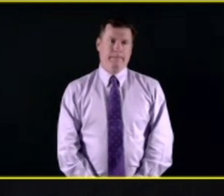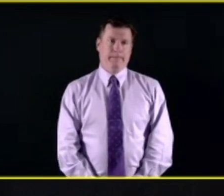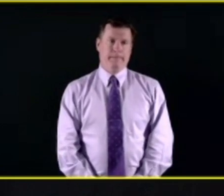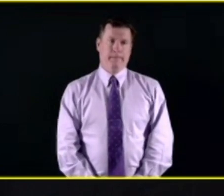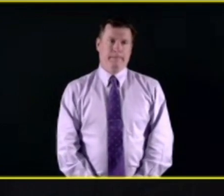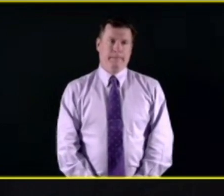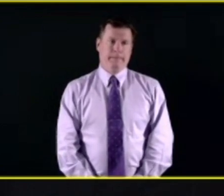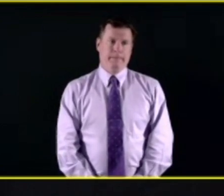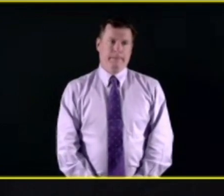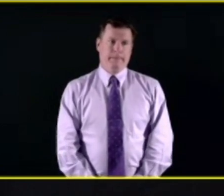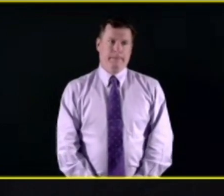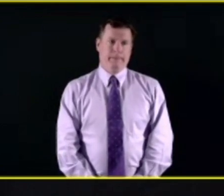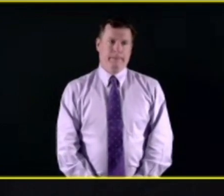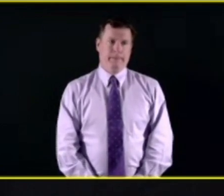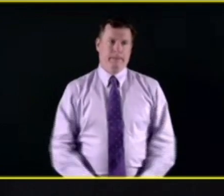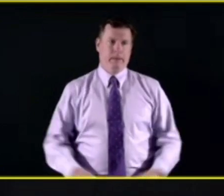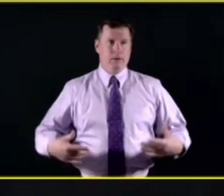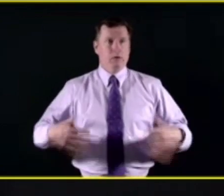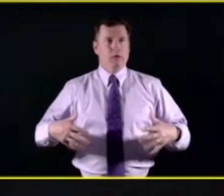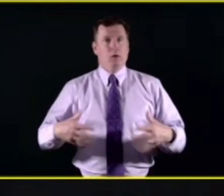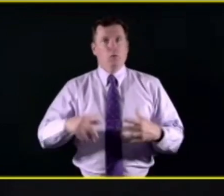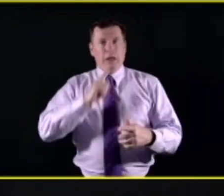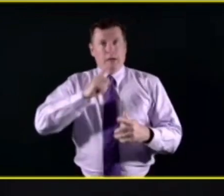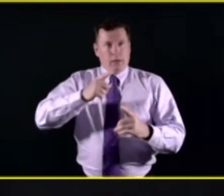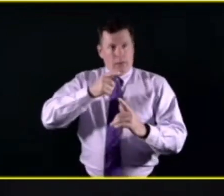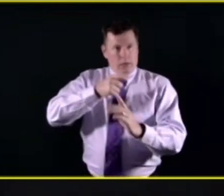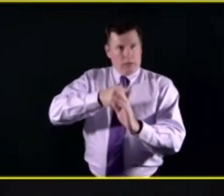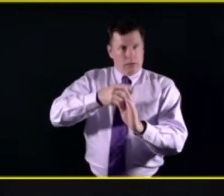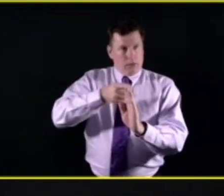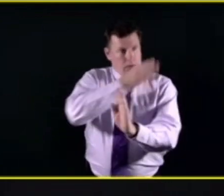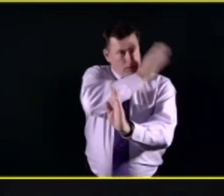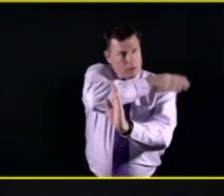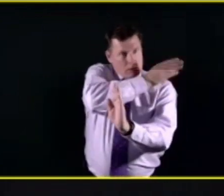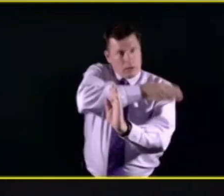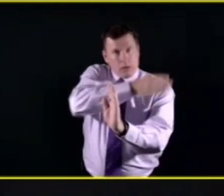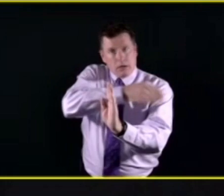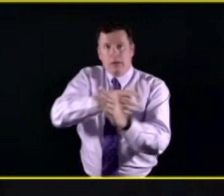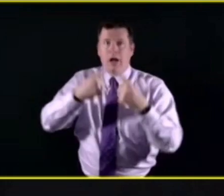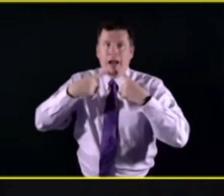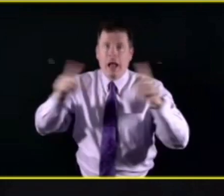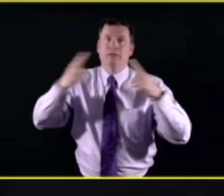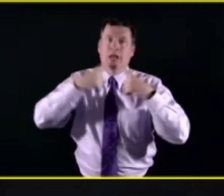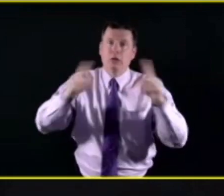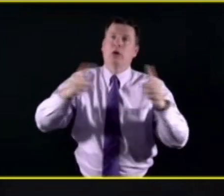about COVID-19 research that the University of Rochester is doing.